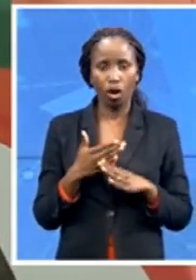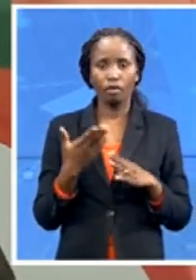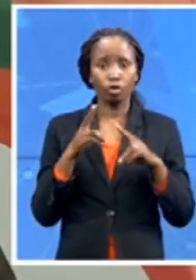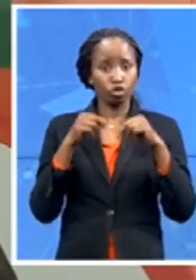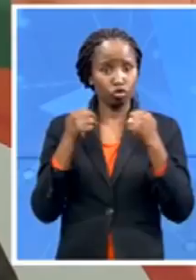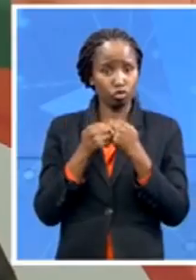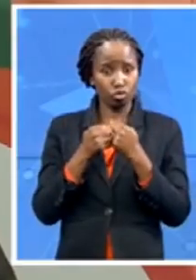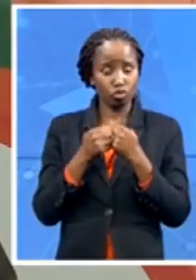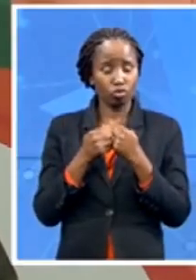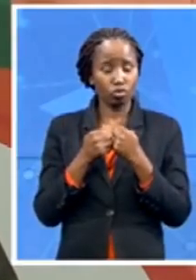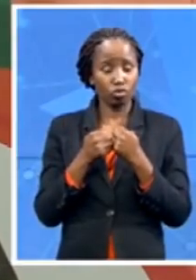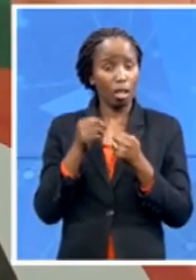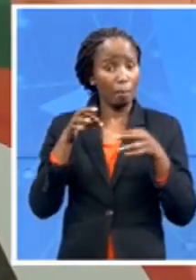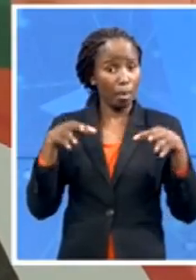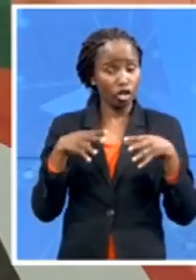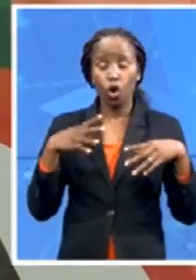either.